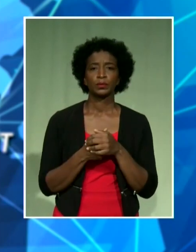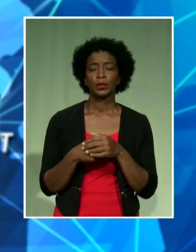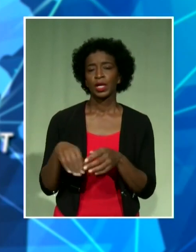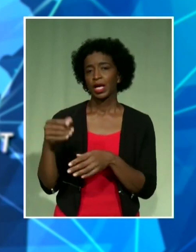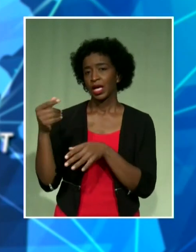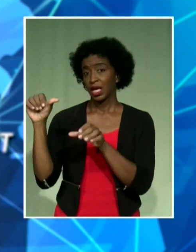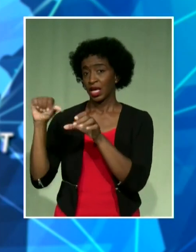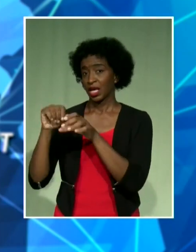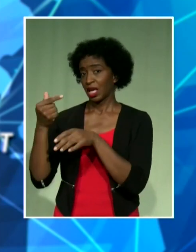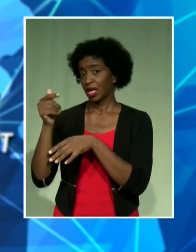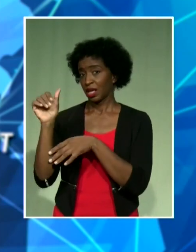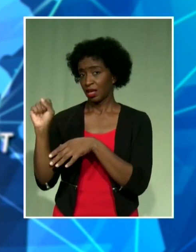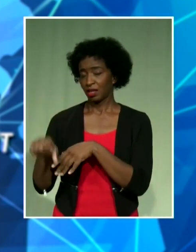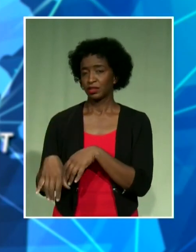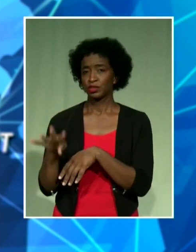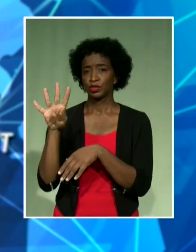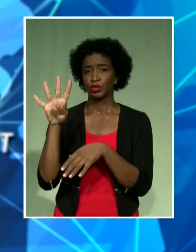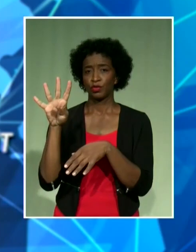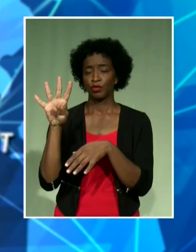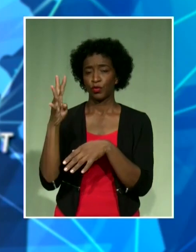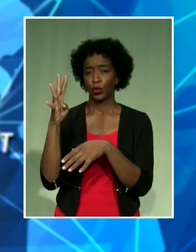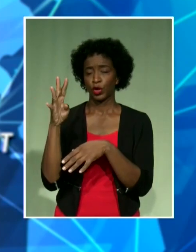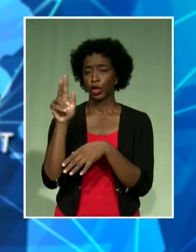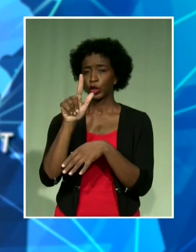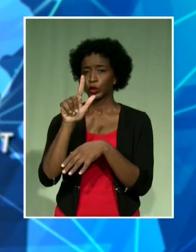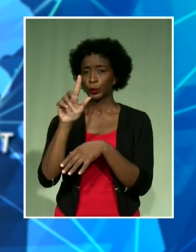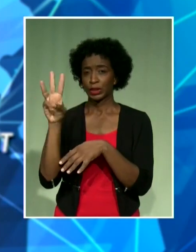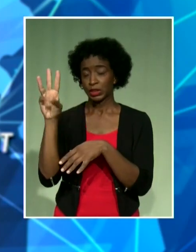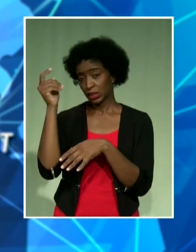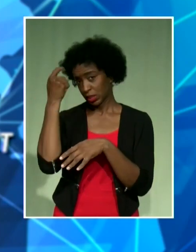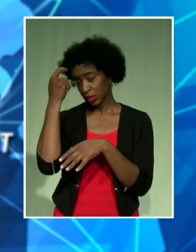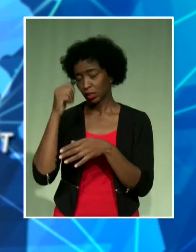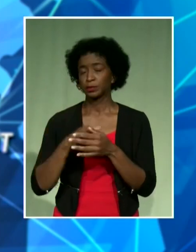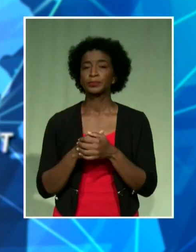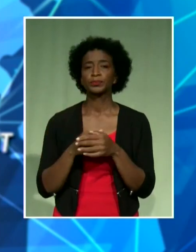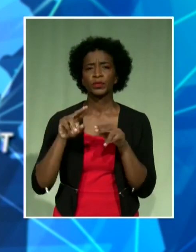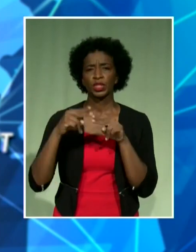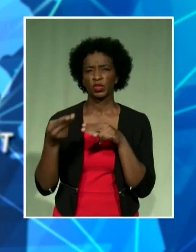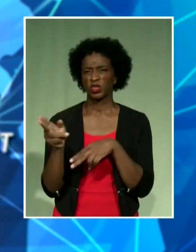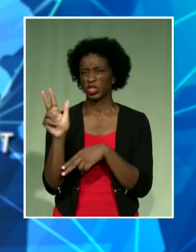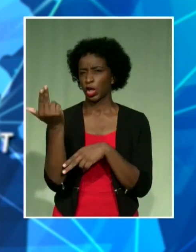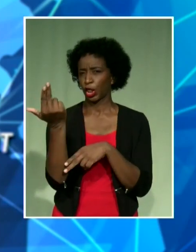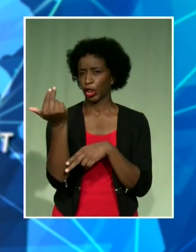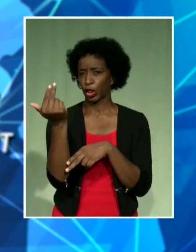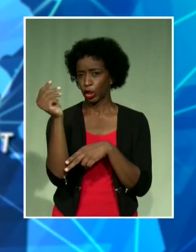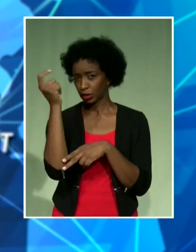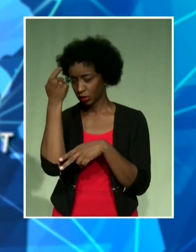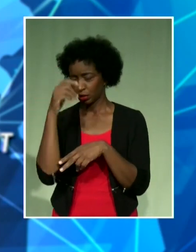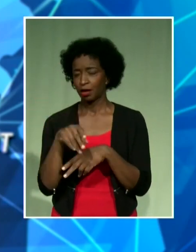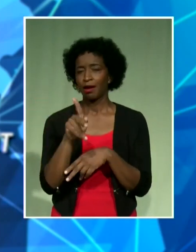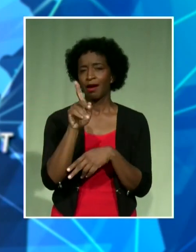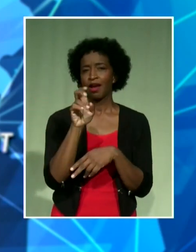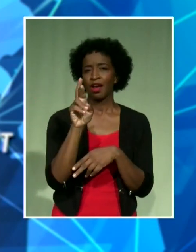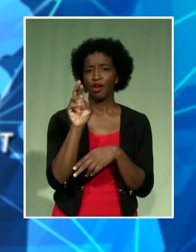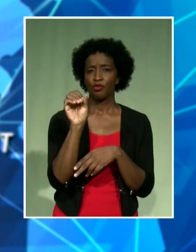of gasoline will be $4.26 per liter, a decrease of 13 cents, while kerosene will